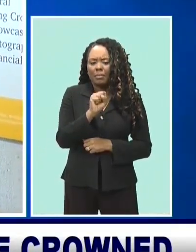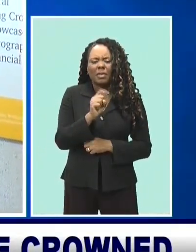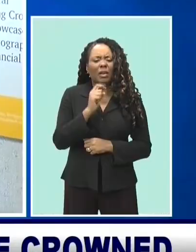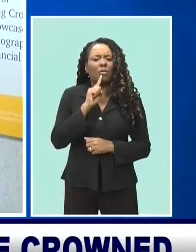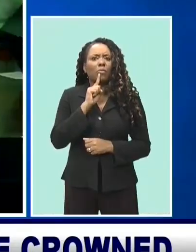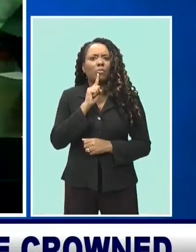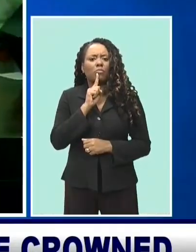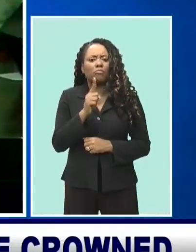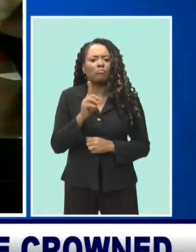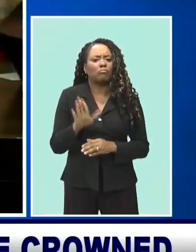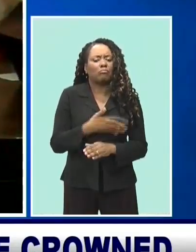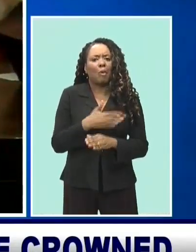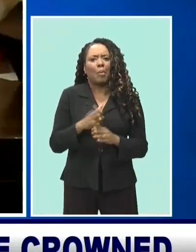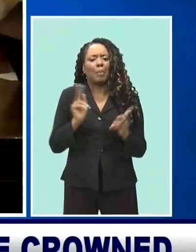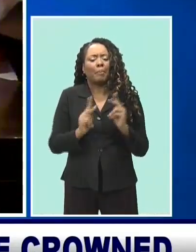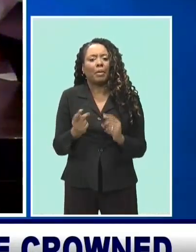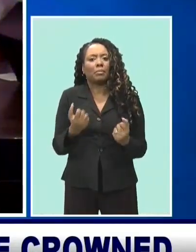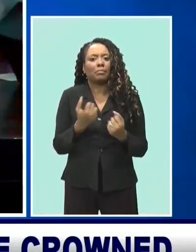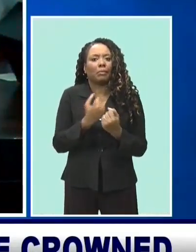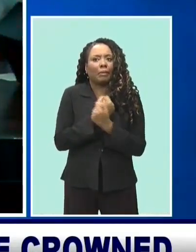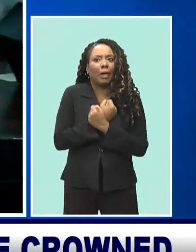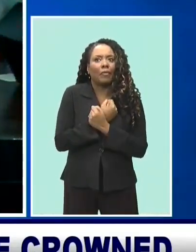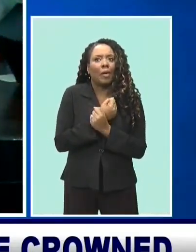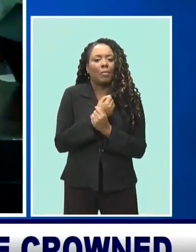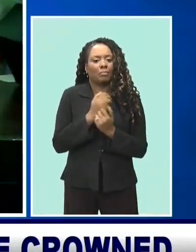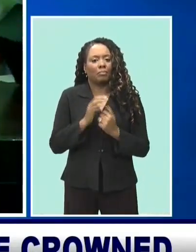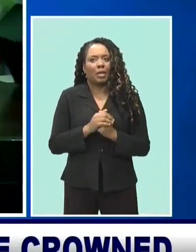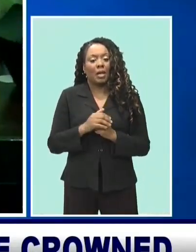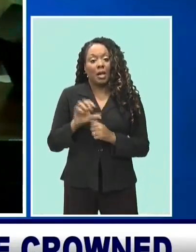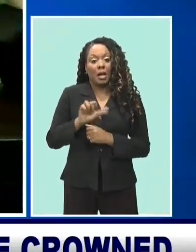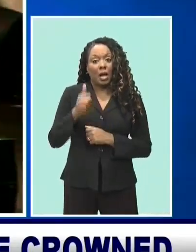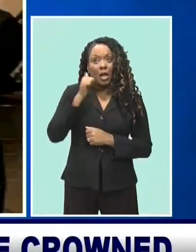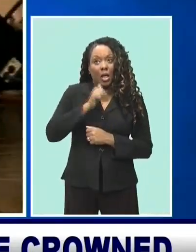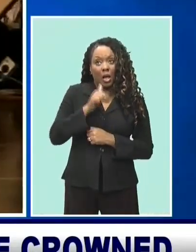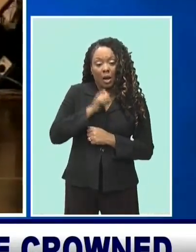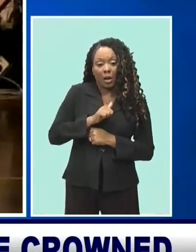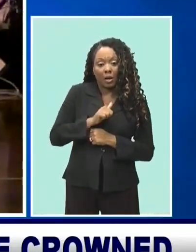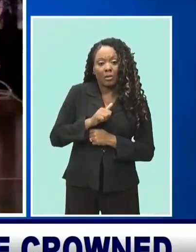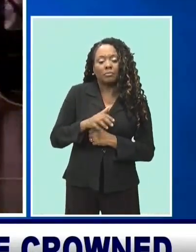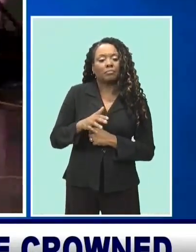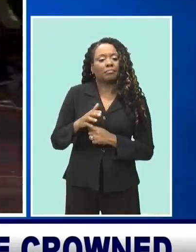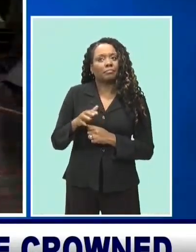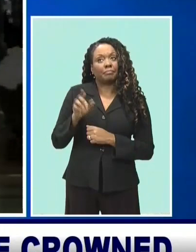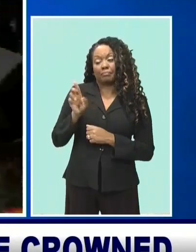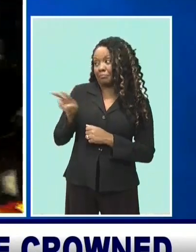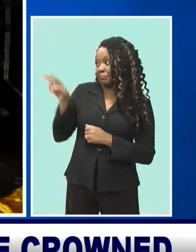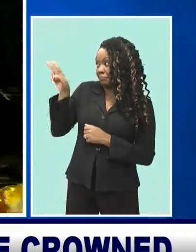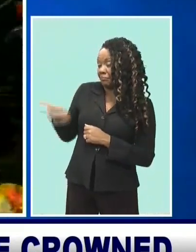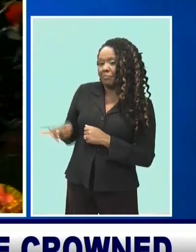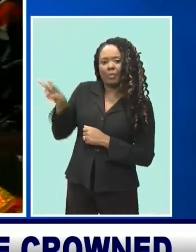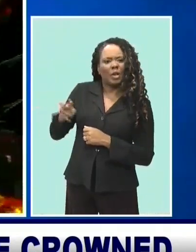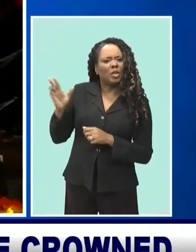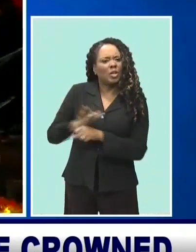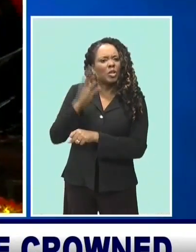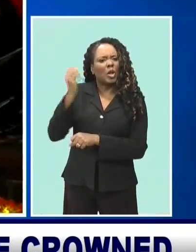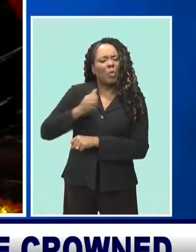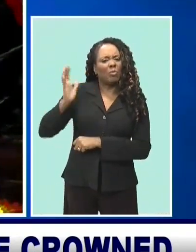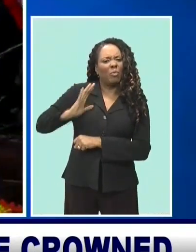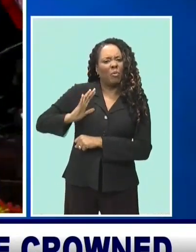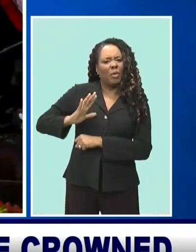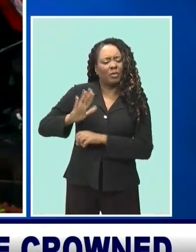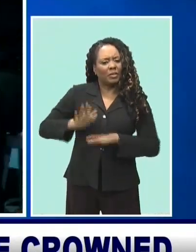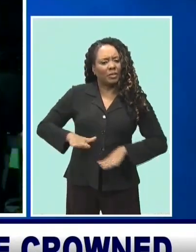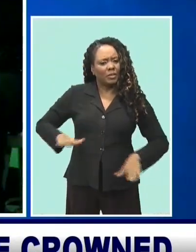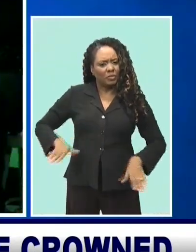the season, Terry, who has shown she is just as good as any and has moved on in her development since winning Junior Monarch back in